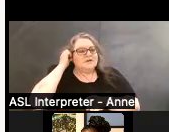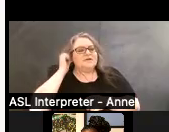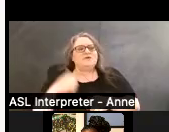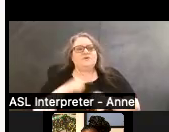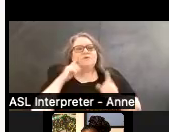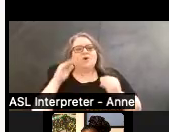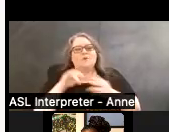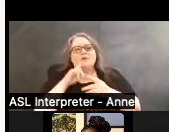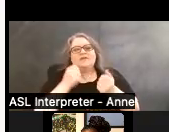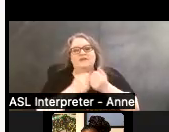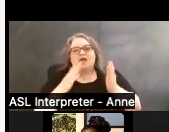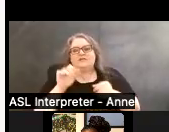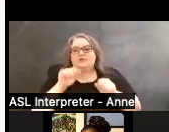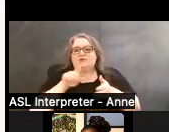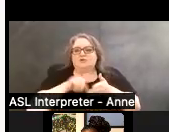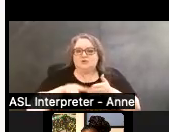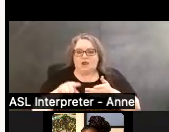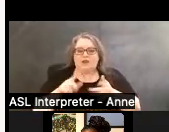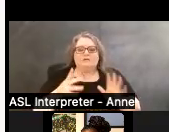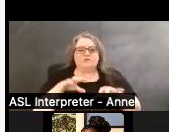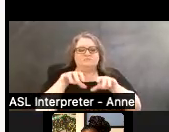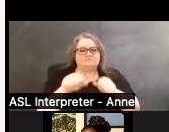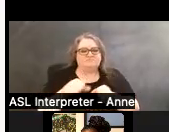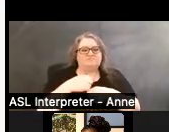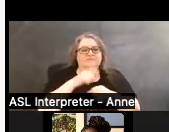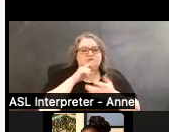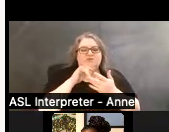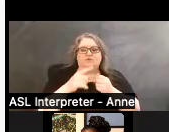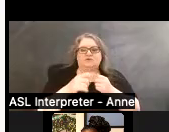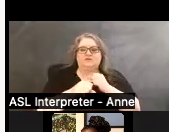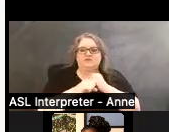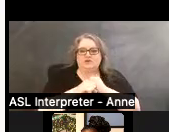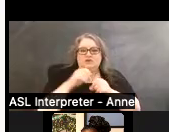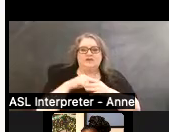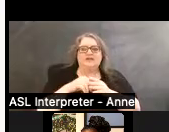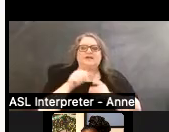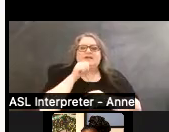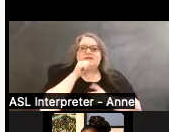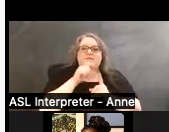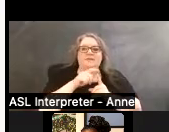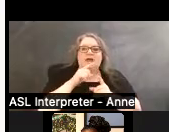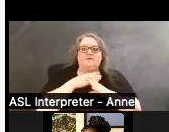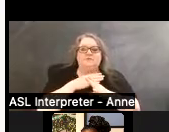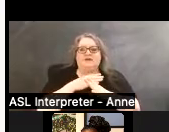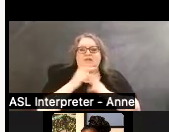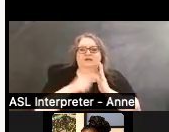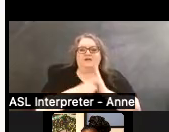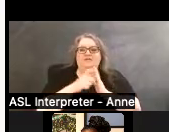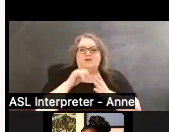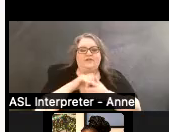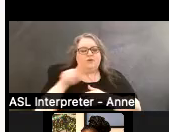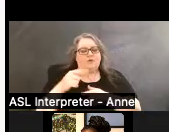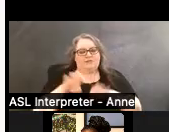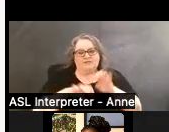shared that. We made sure it was secure in a password protected folder that only the evaluation team and